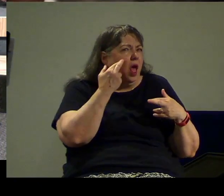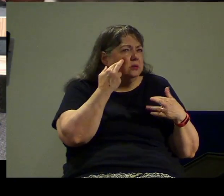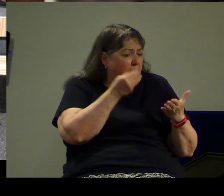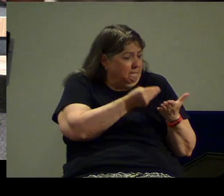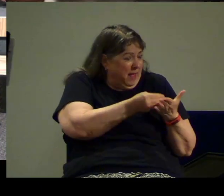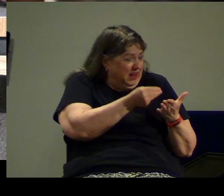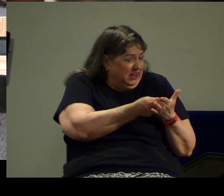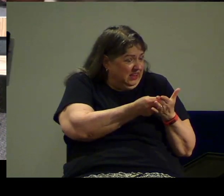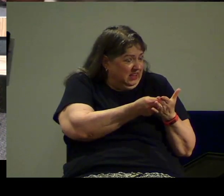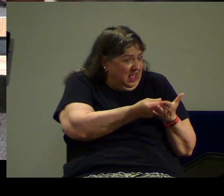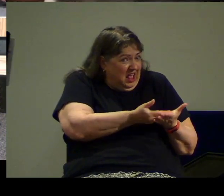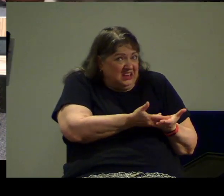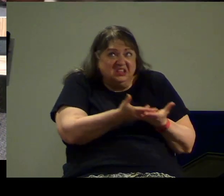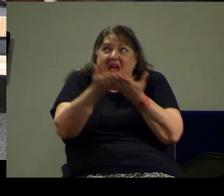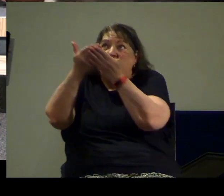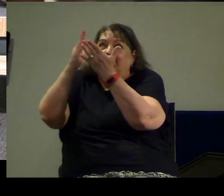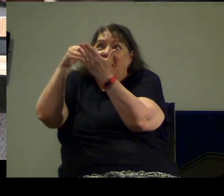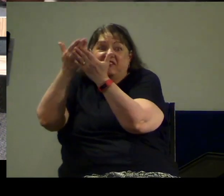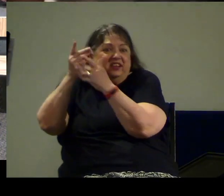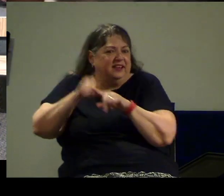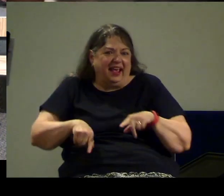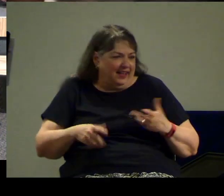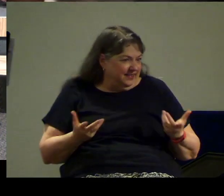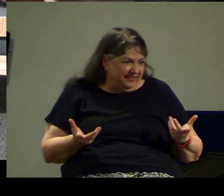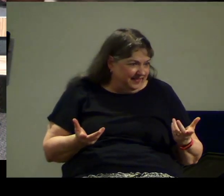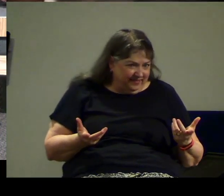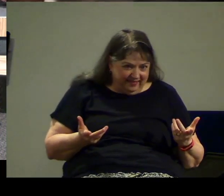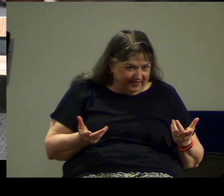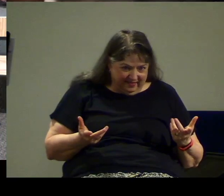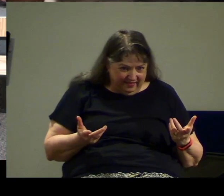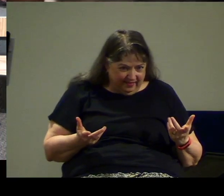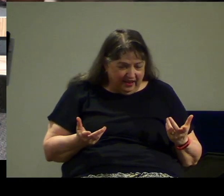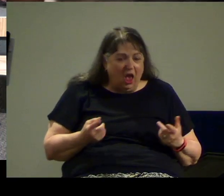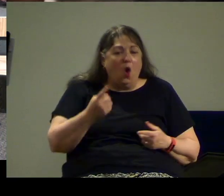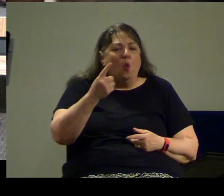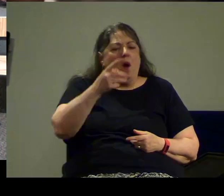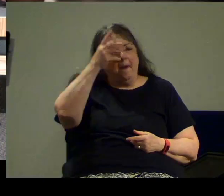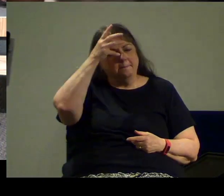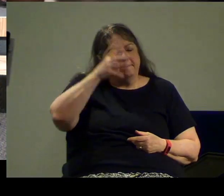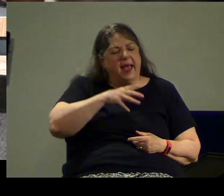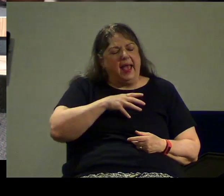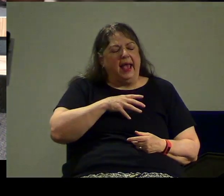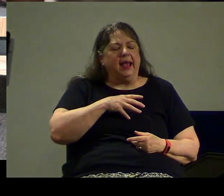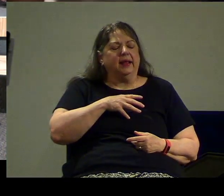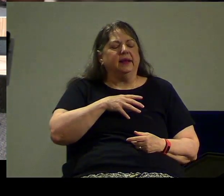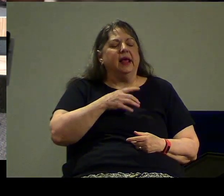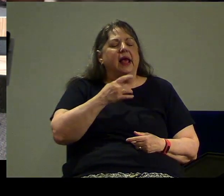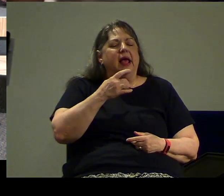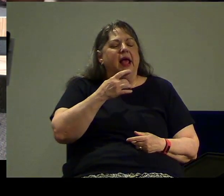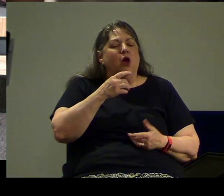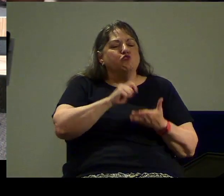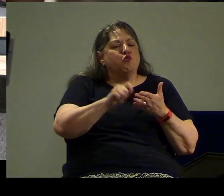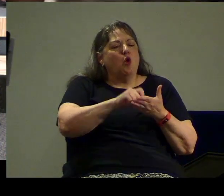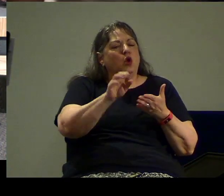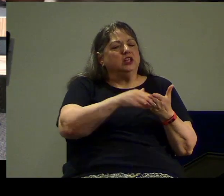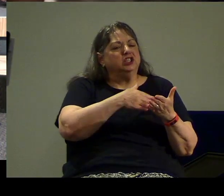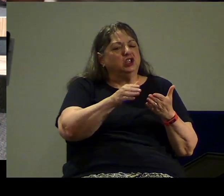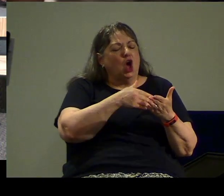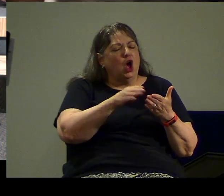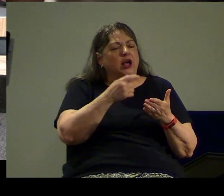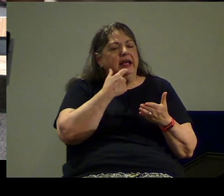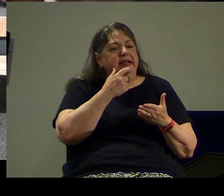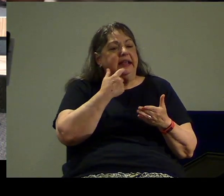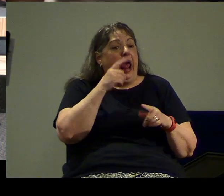song for that series was by a man called Blue Saraceno. And part of the words of that song was, "I can't save